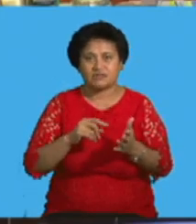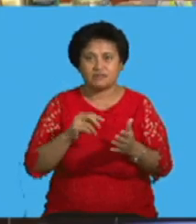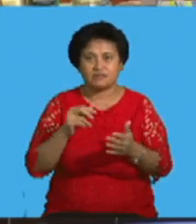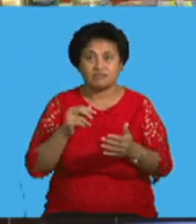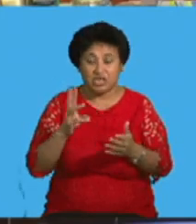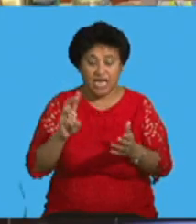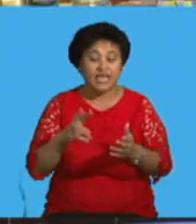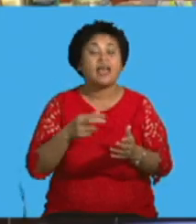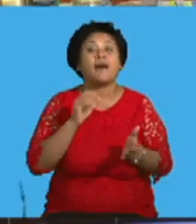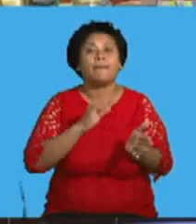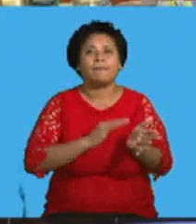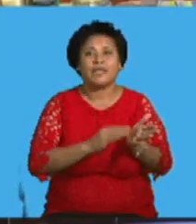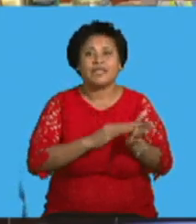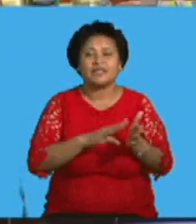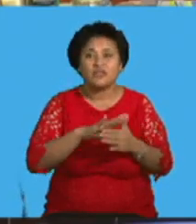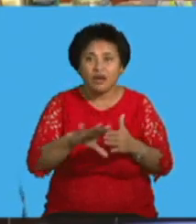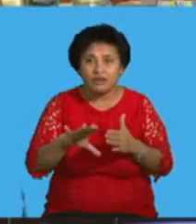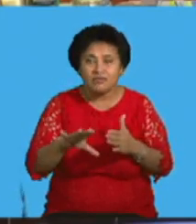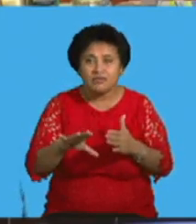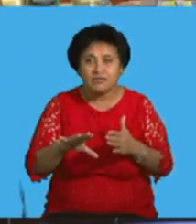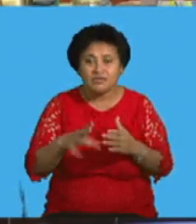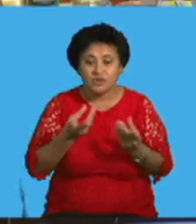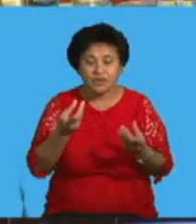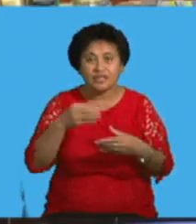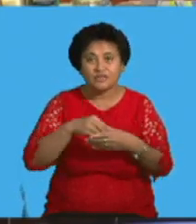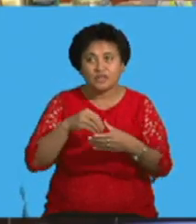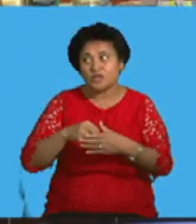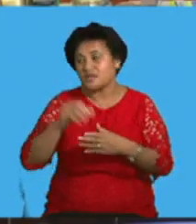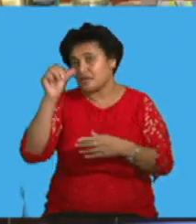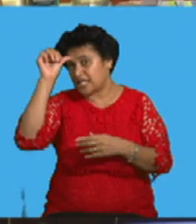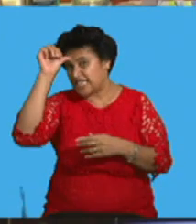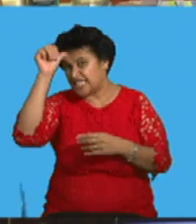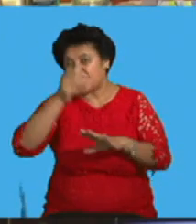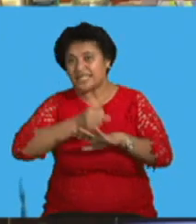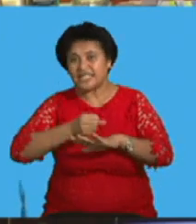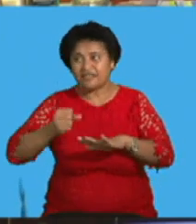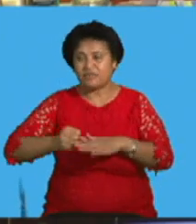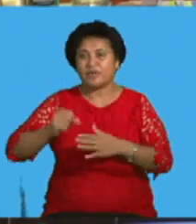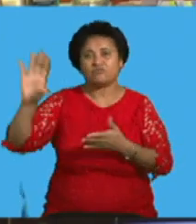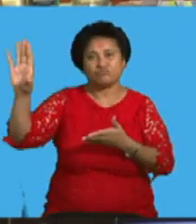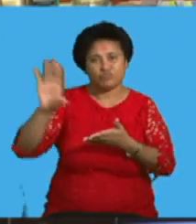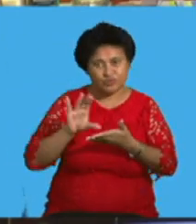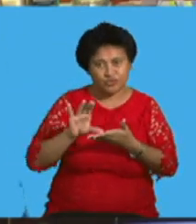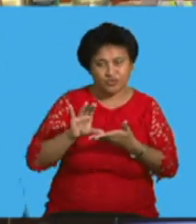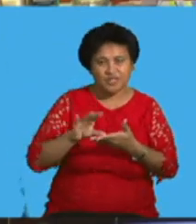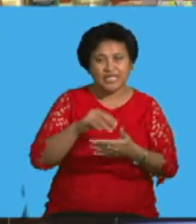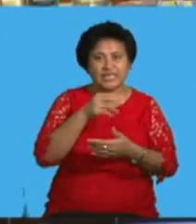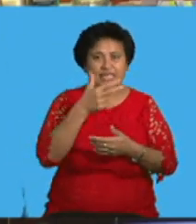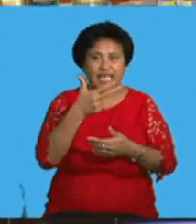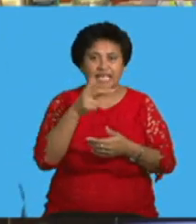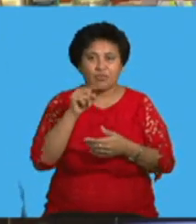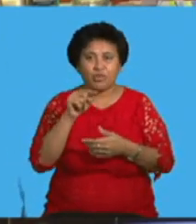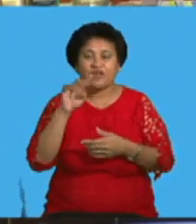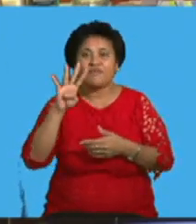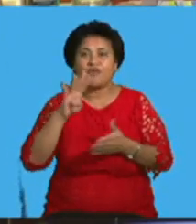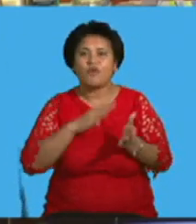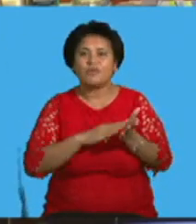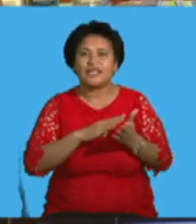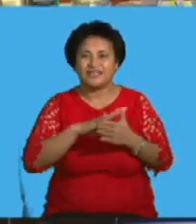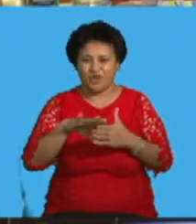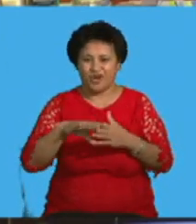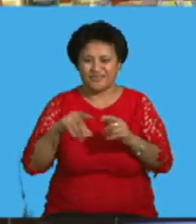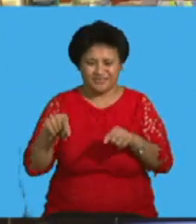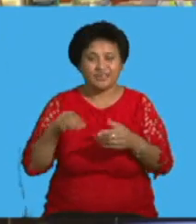which includes the support from the Indian government of approximately $8.4 million.